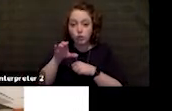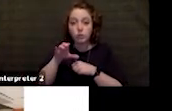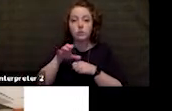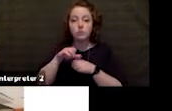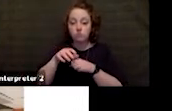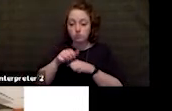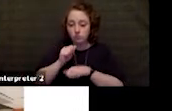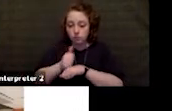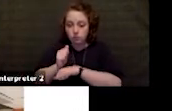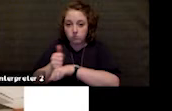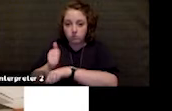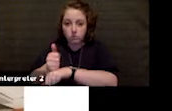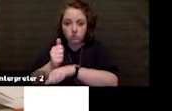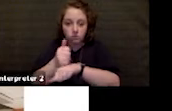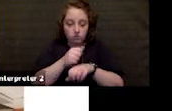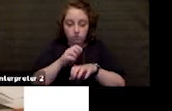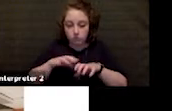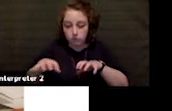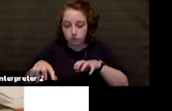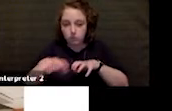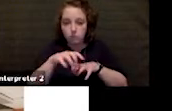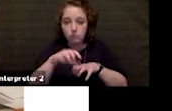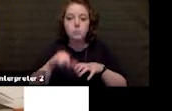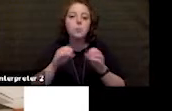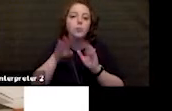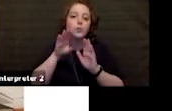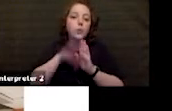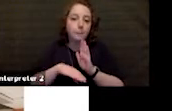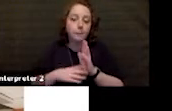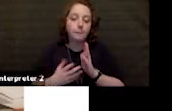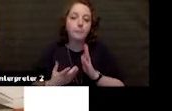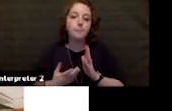it's a more cost-effective mechanical solution.